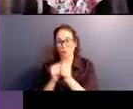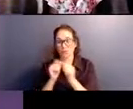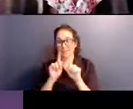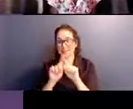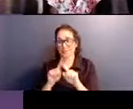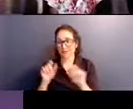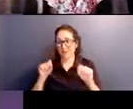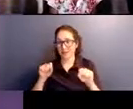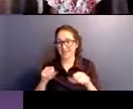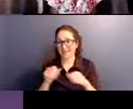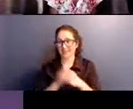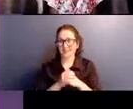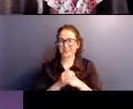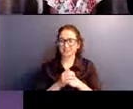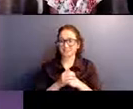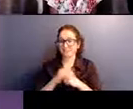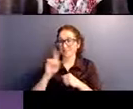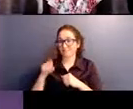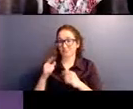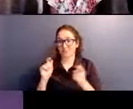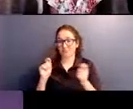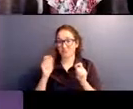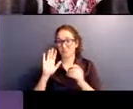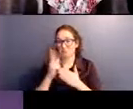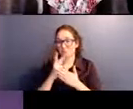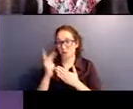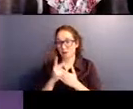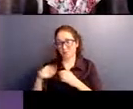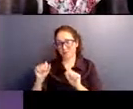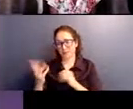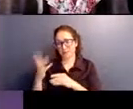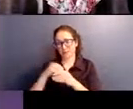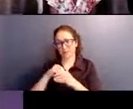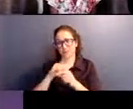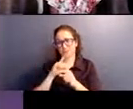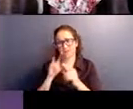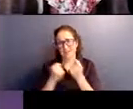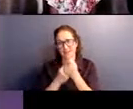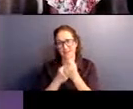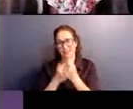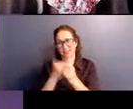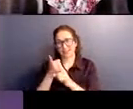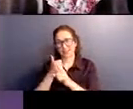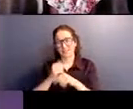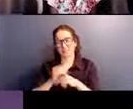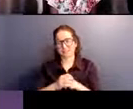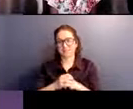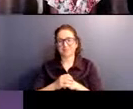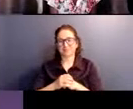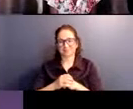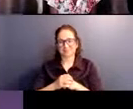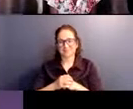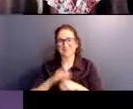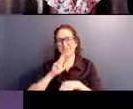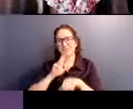abilities just by adjusting your program so that they can participate. That is an advocation in itself. And of course,